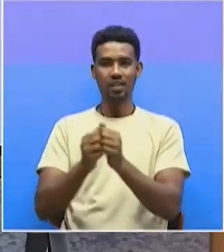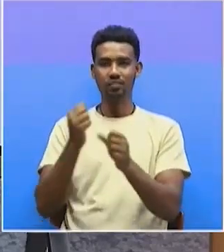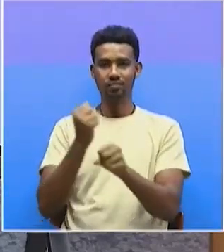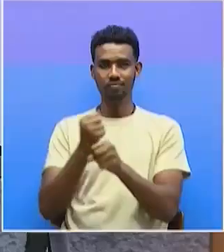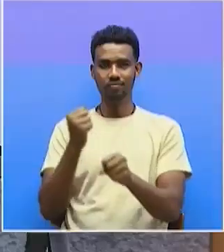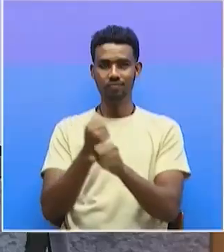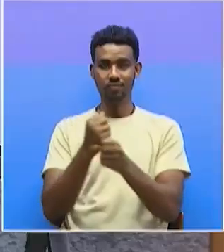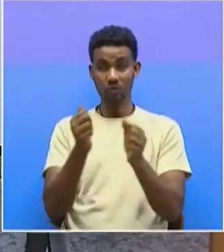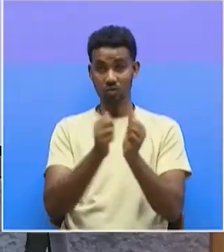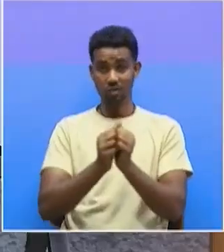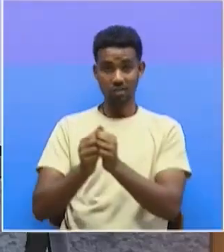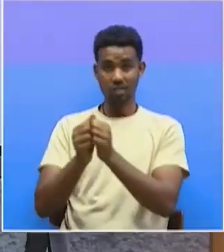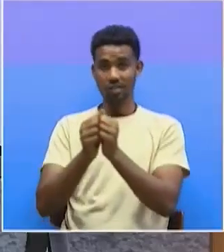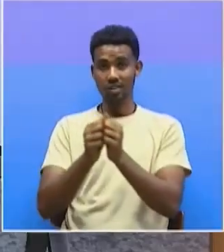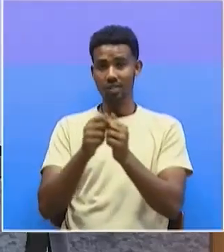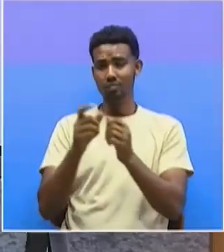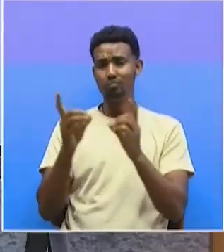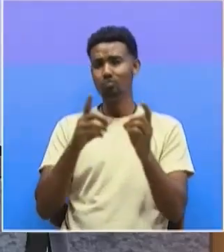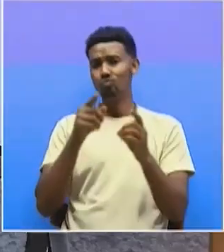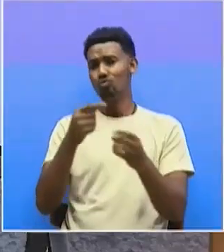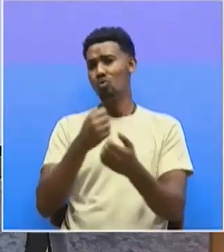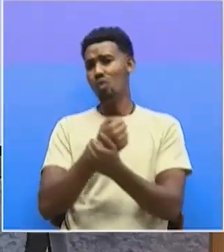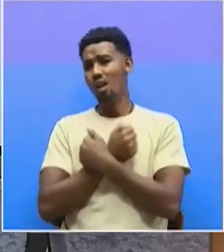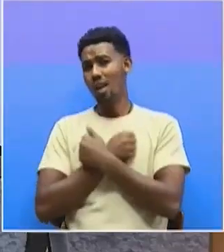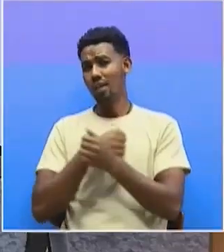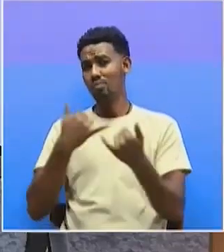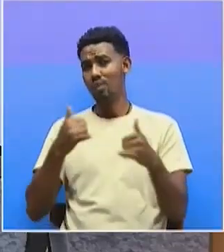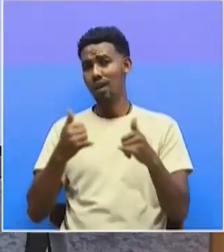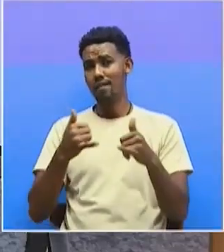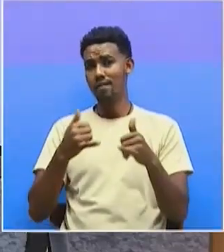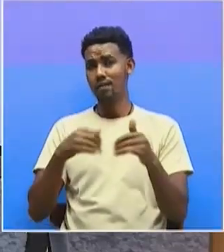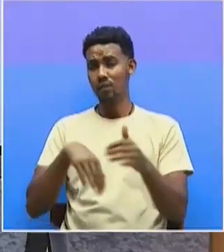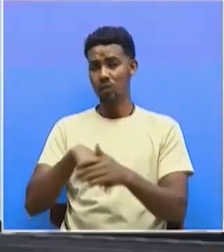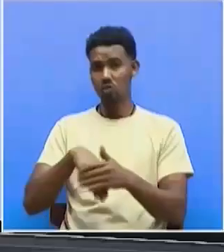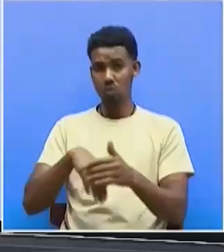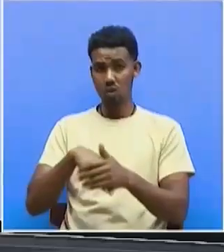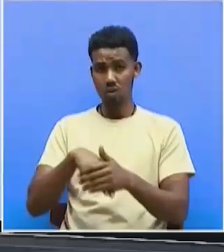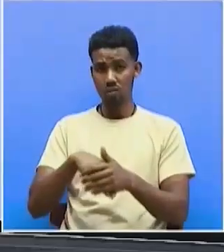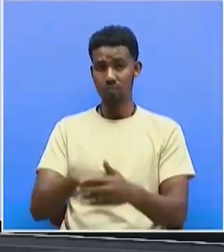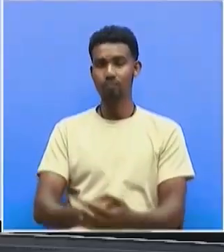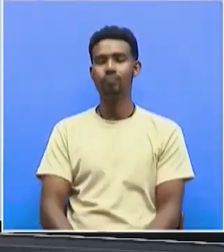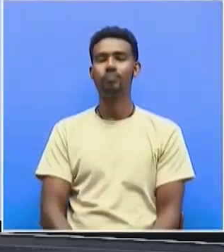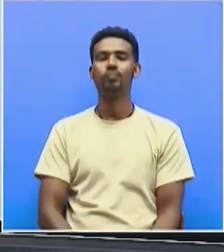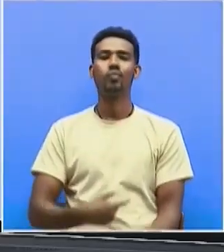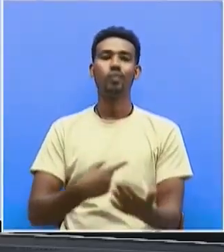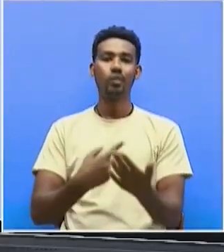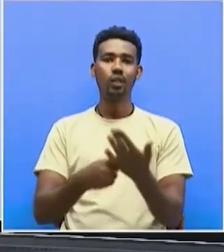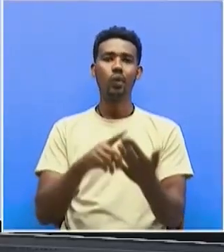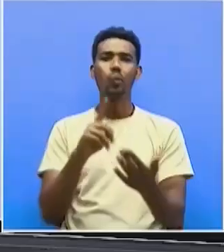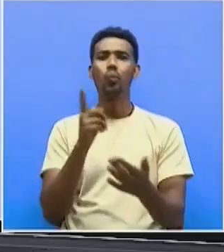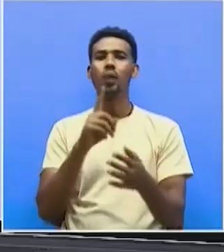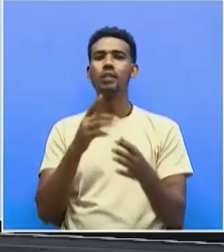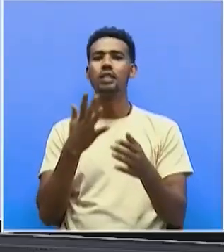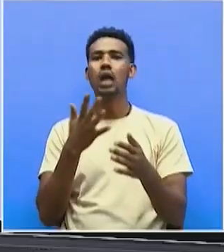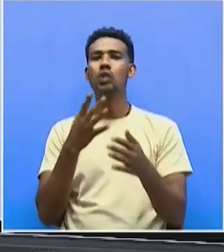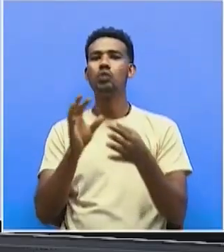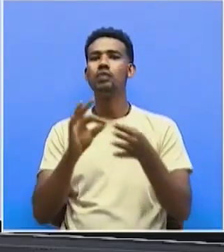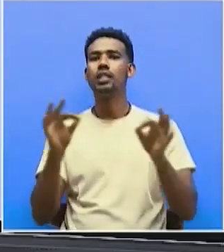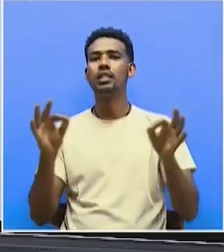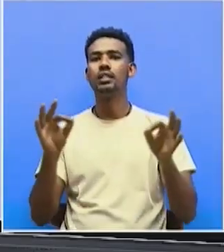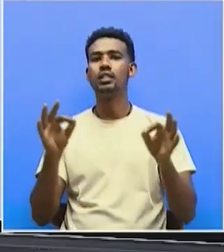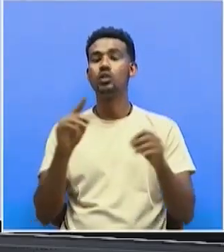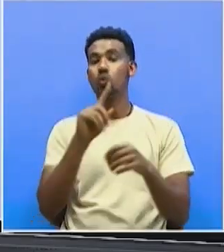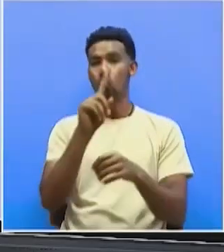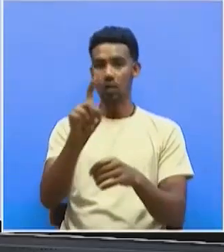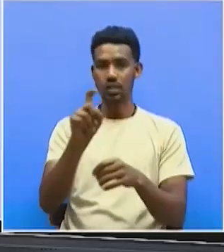1. Do you like playing football? Do you like playing football? This is question. You can answer this